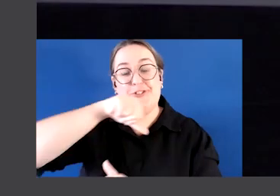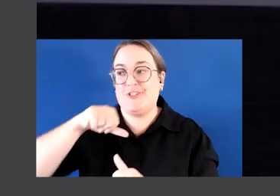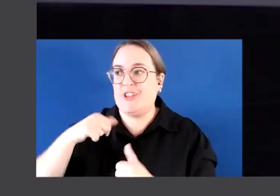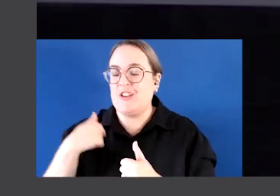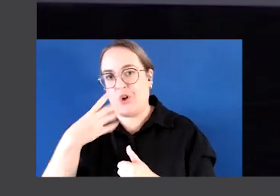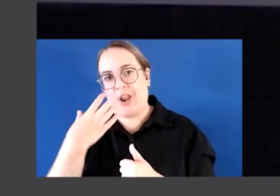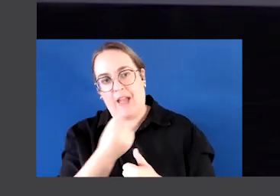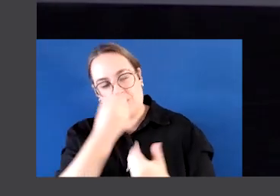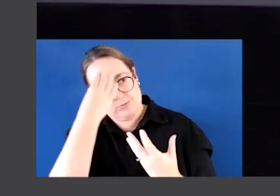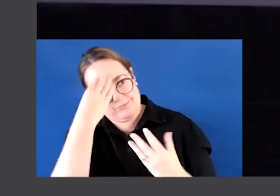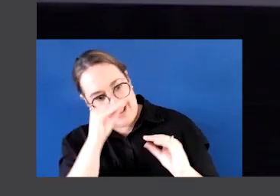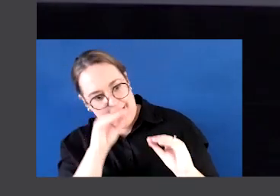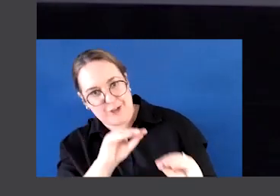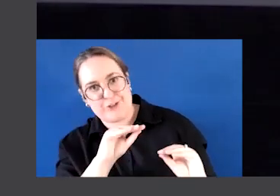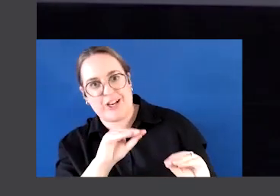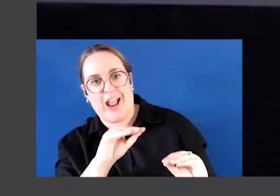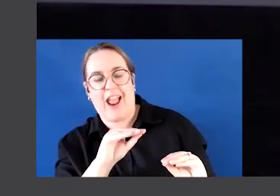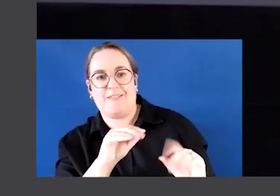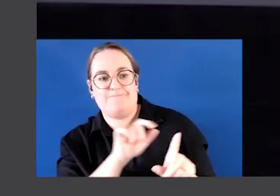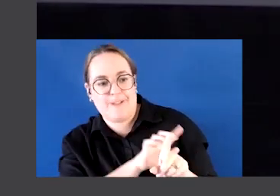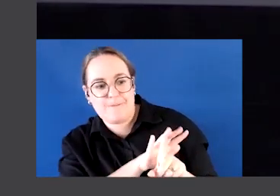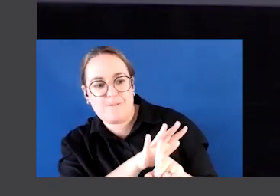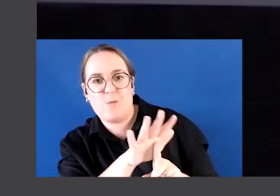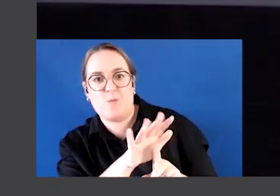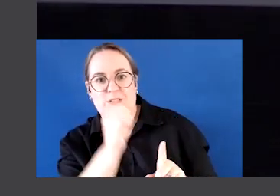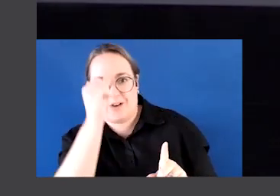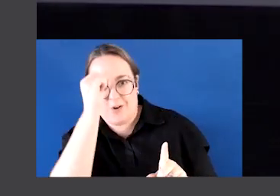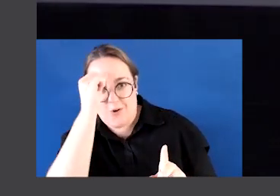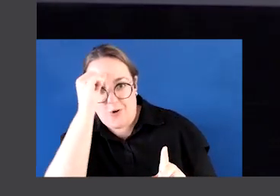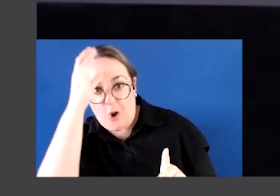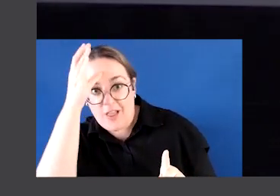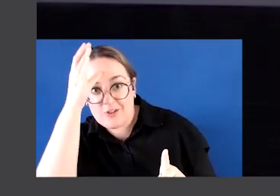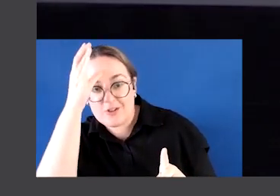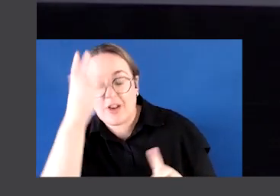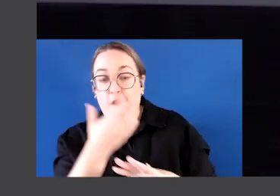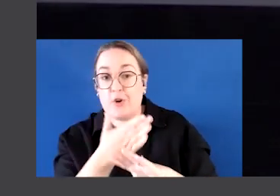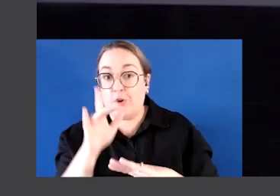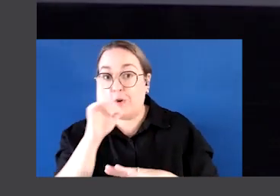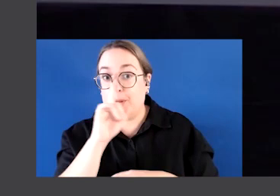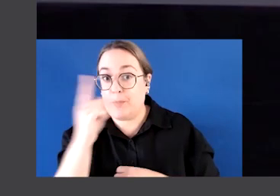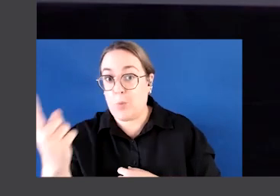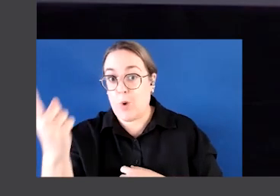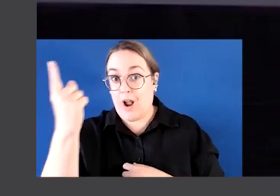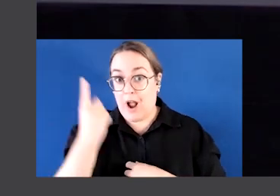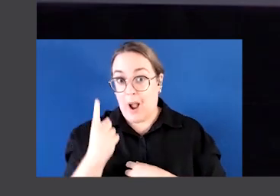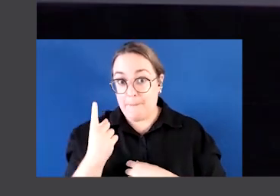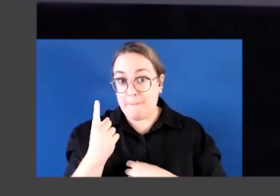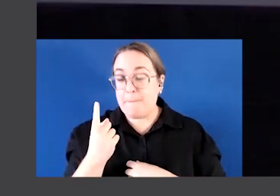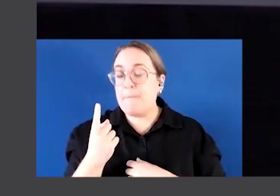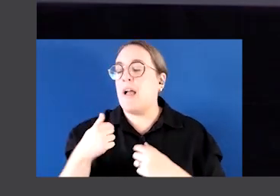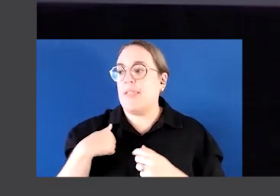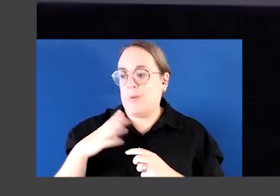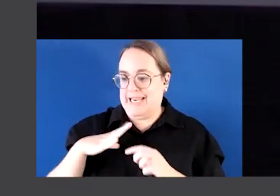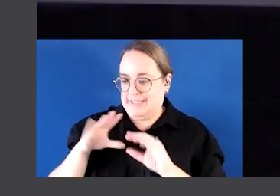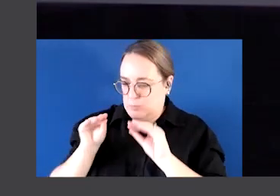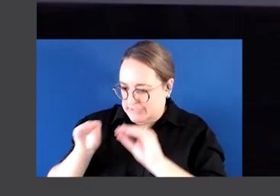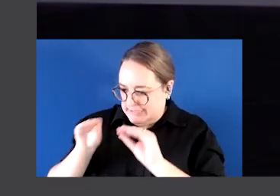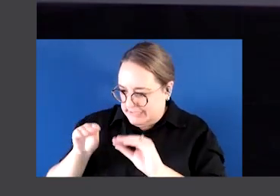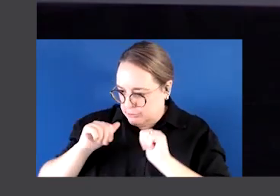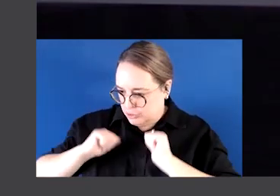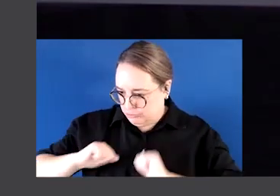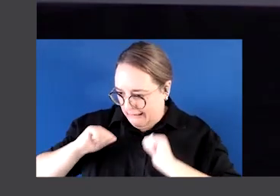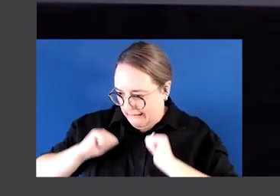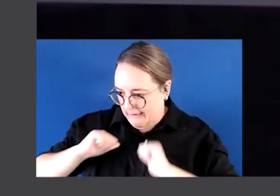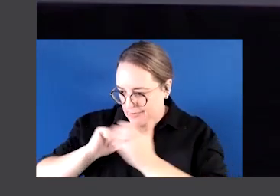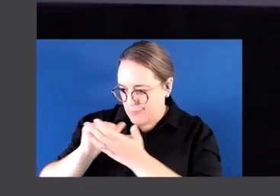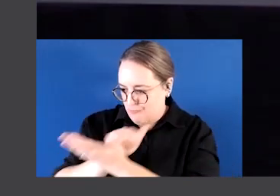need to leverage their influence and knowledge. But you also need to be aware that new people will come all the time. They need to be onboarded